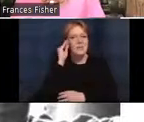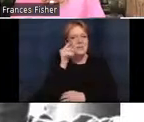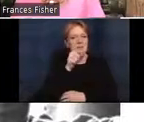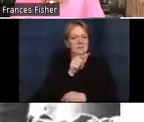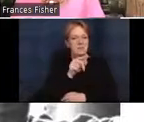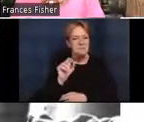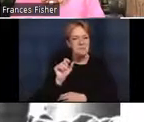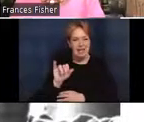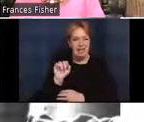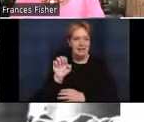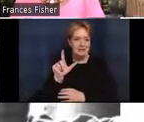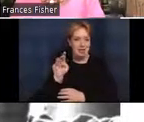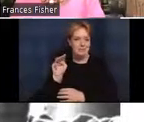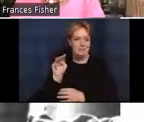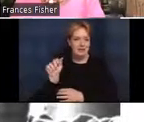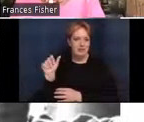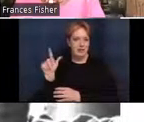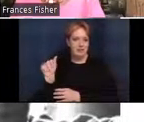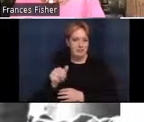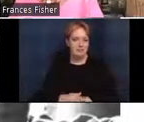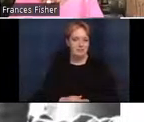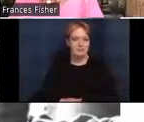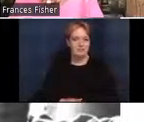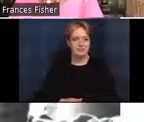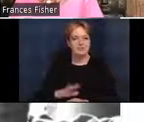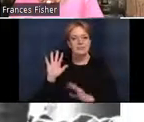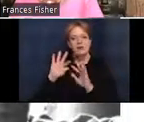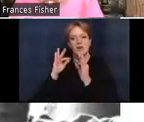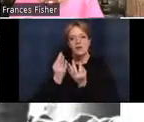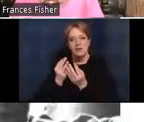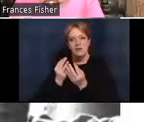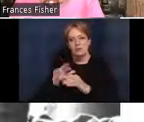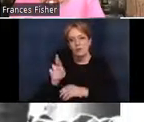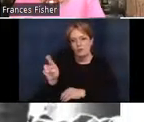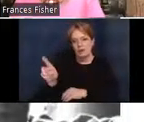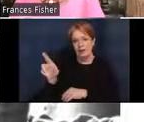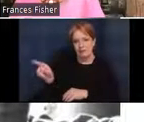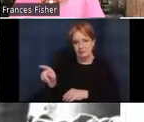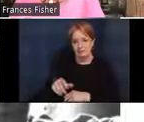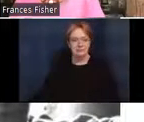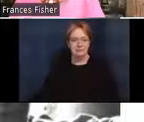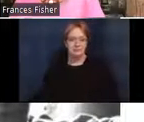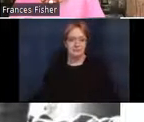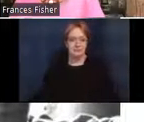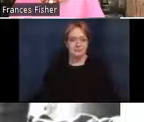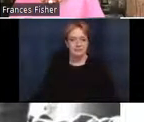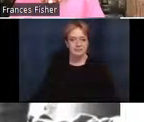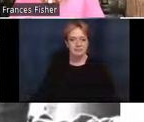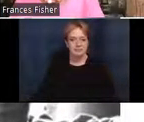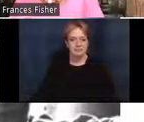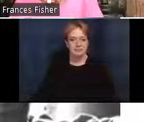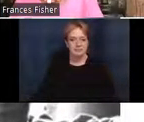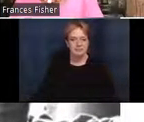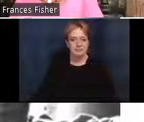Selma on the left and the Weaver family on their porch on the right. We like to